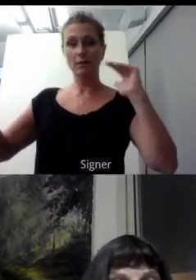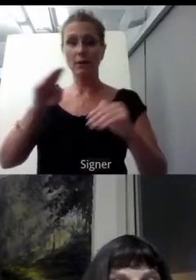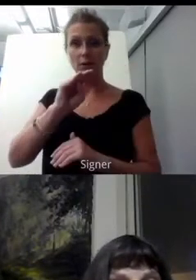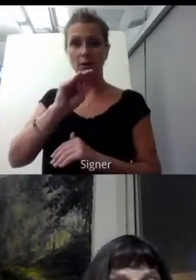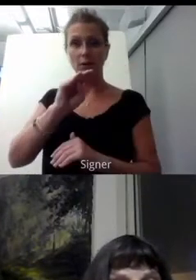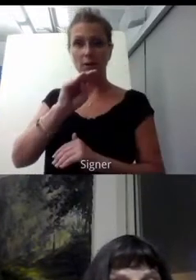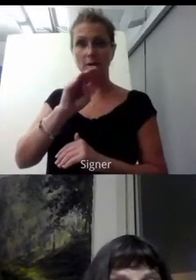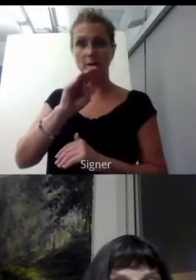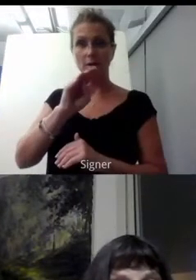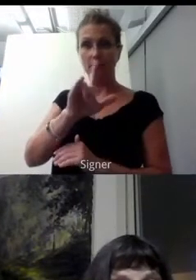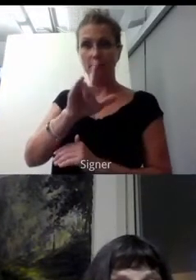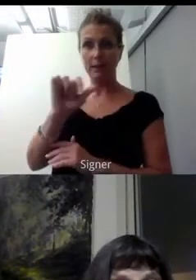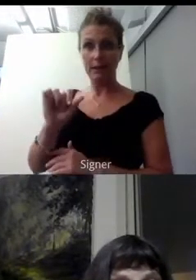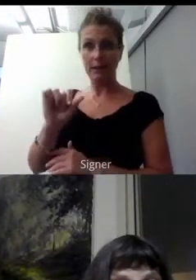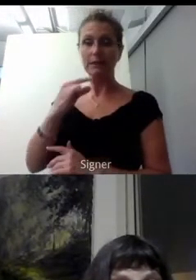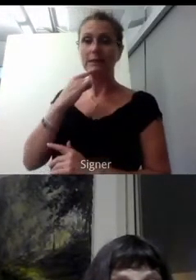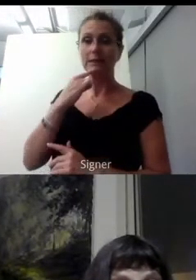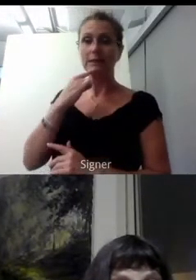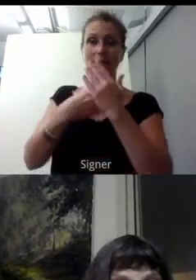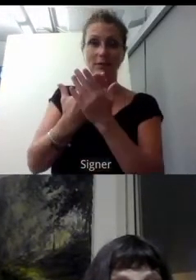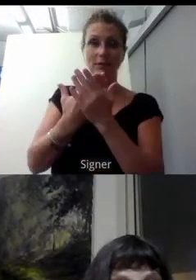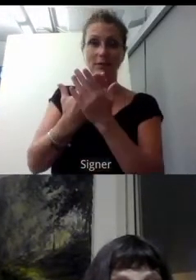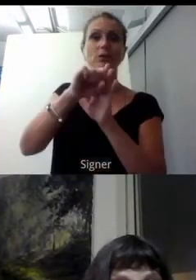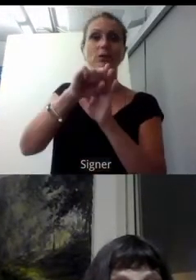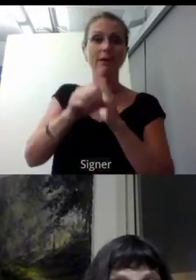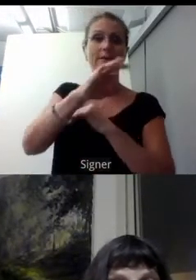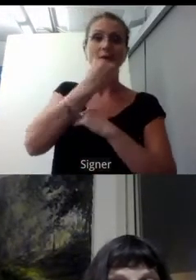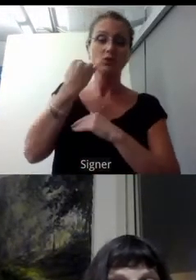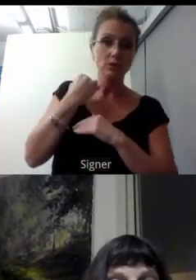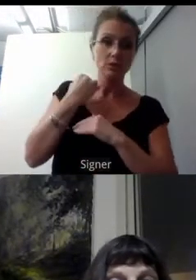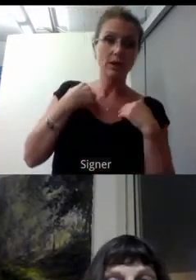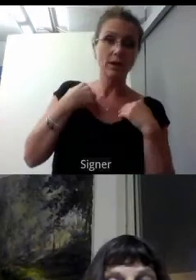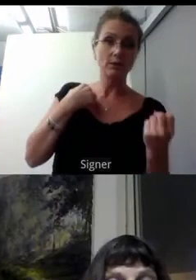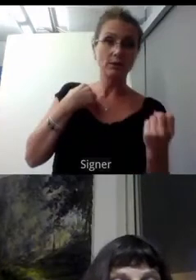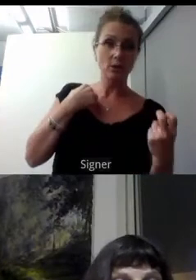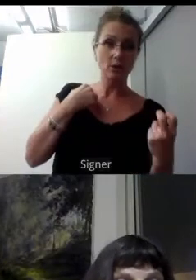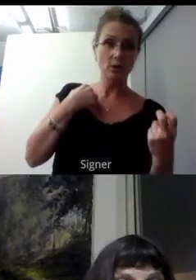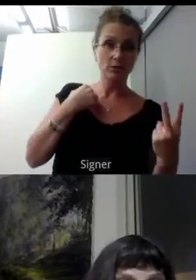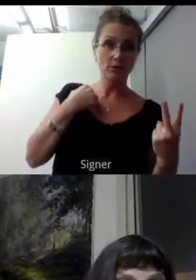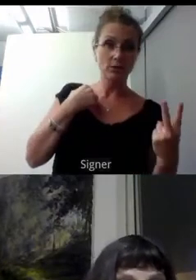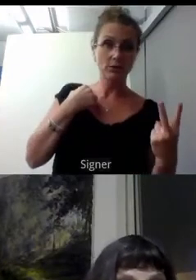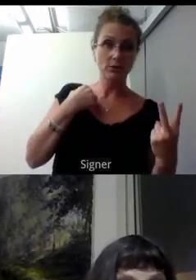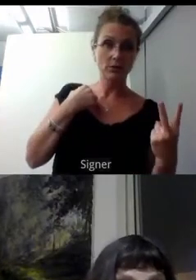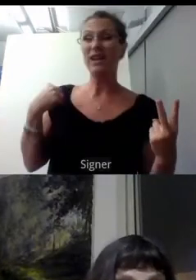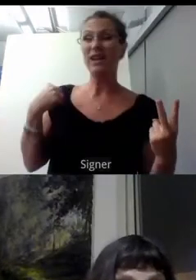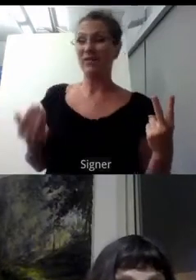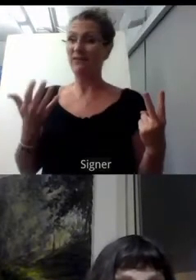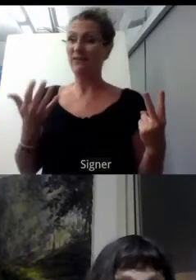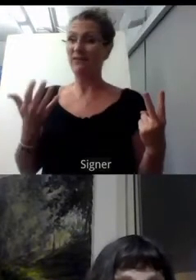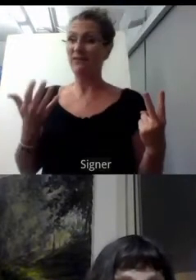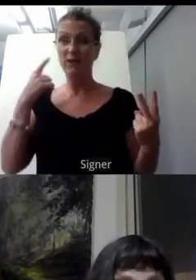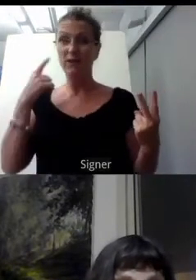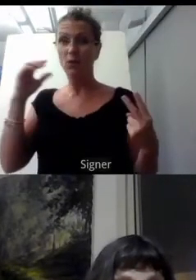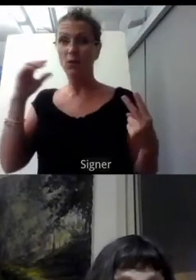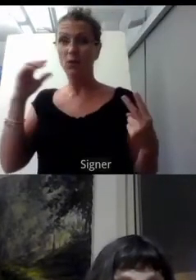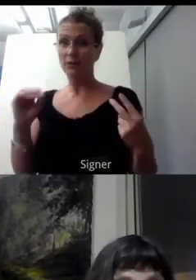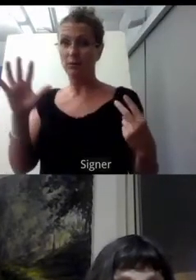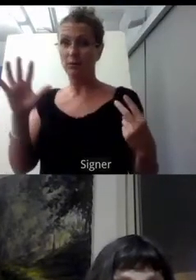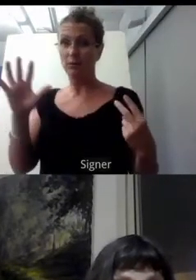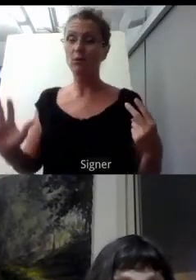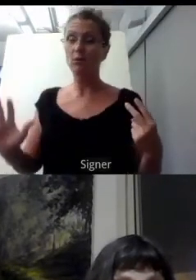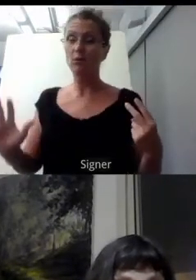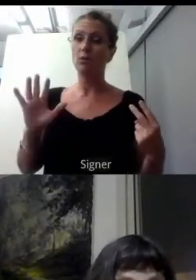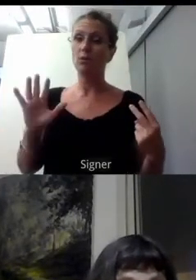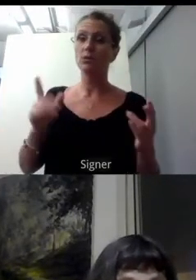Israel. Ontario has 5 inspectors or directors for the province of Ontario, just to give you the current point of comparison in terms